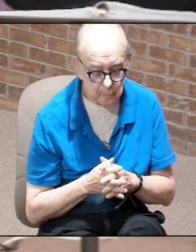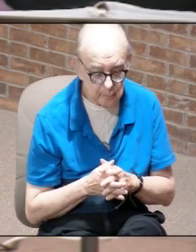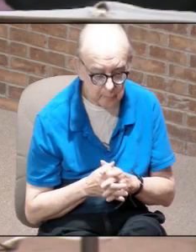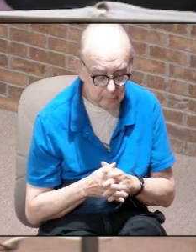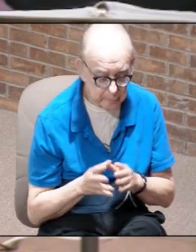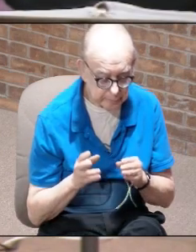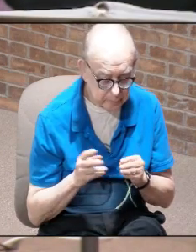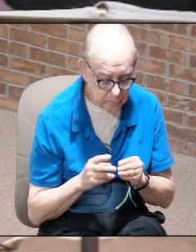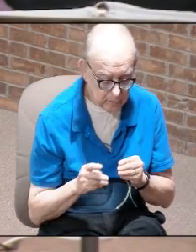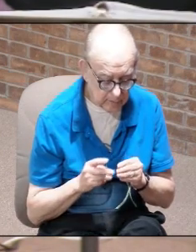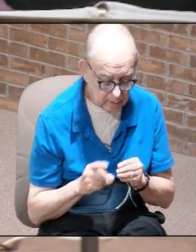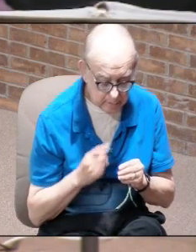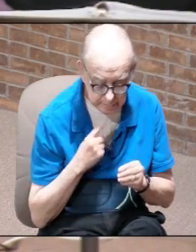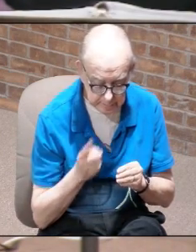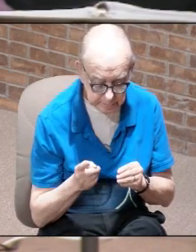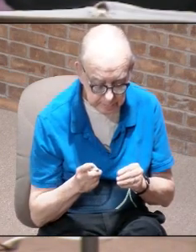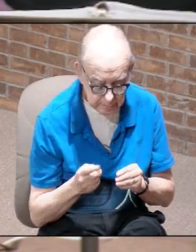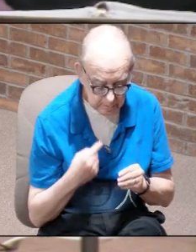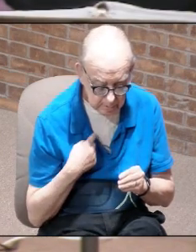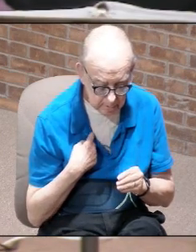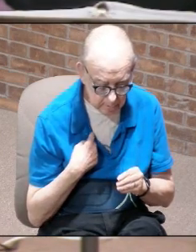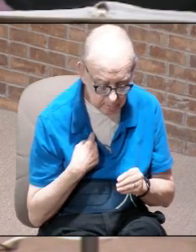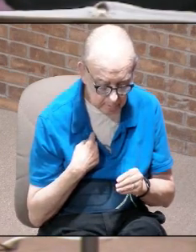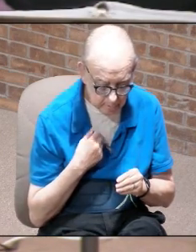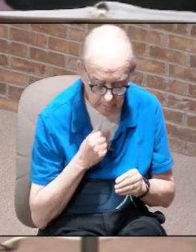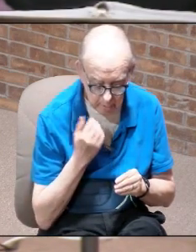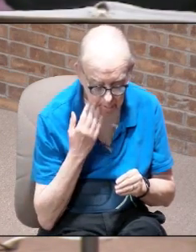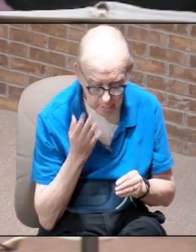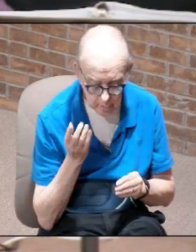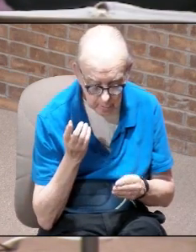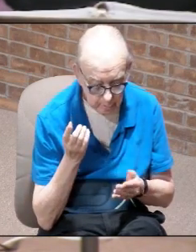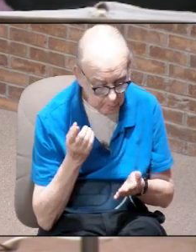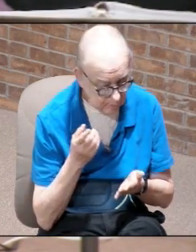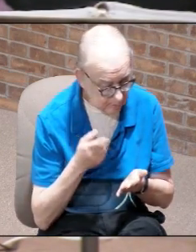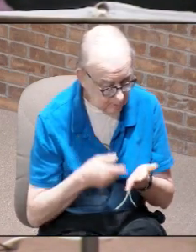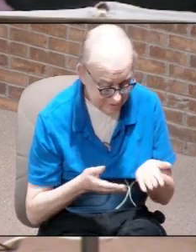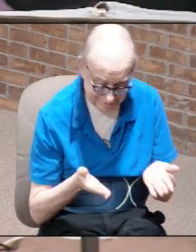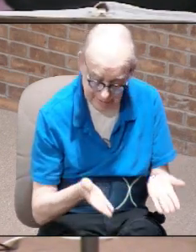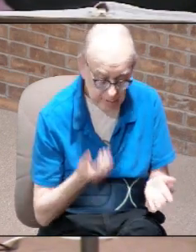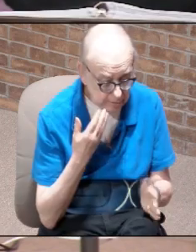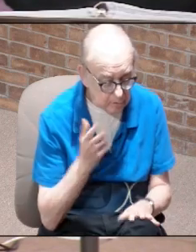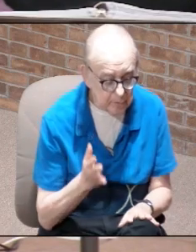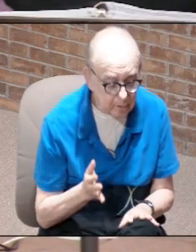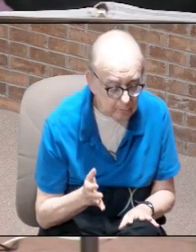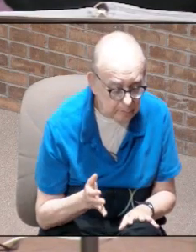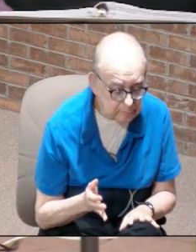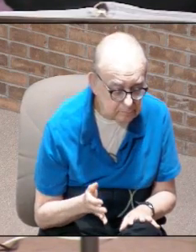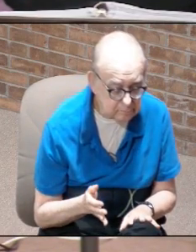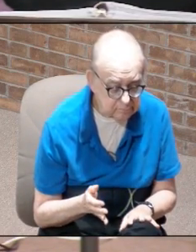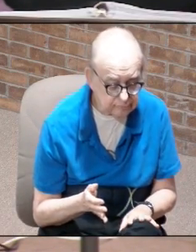the psalmist said this. He says, listen, I don't even know what's down there.